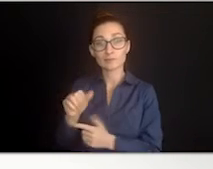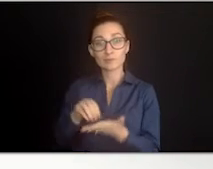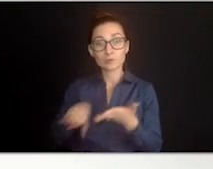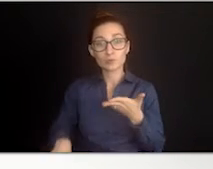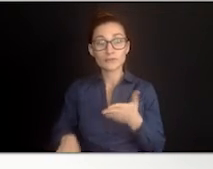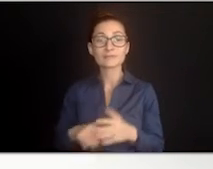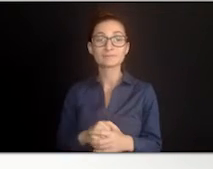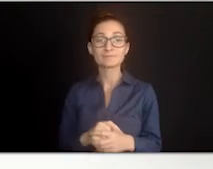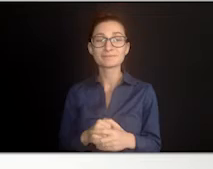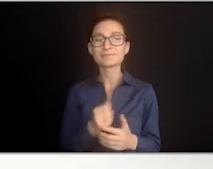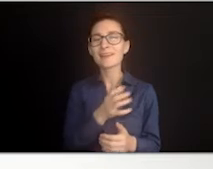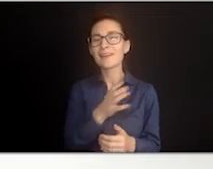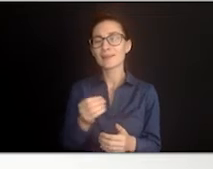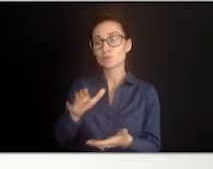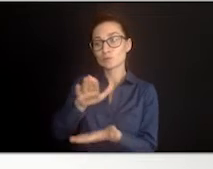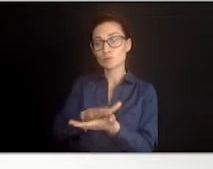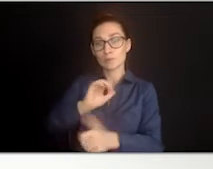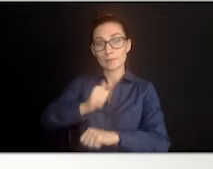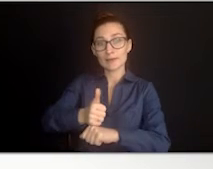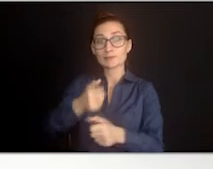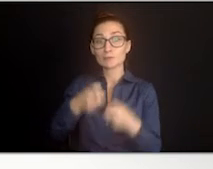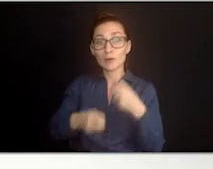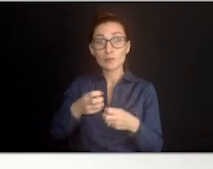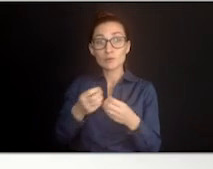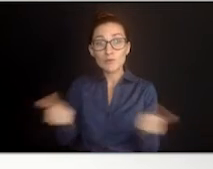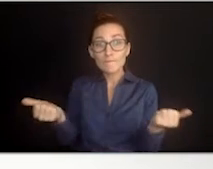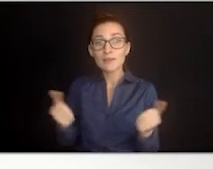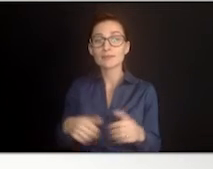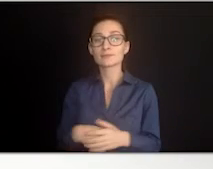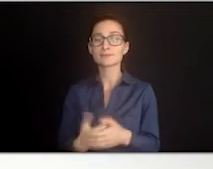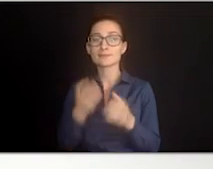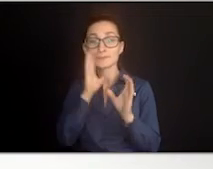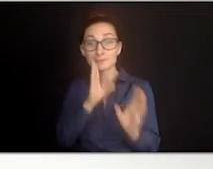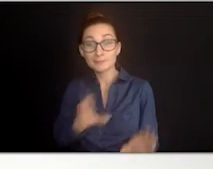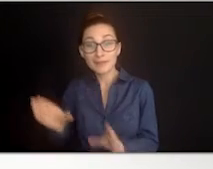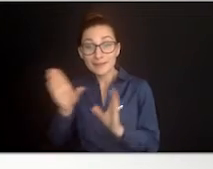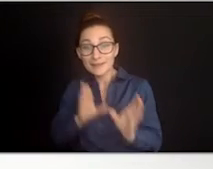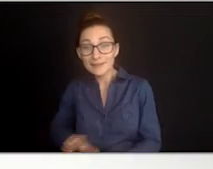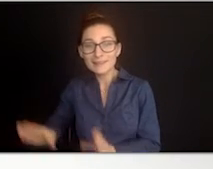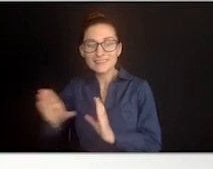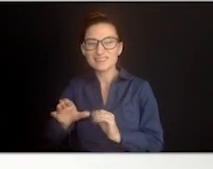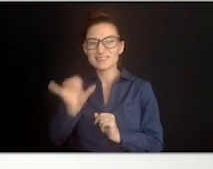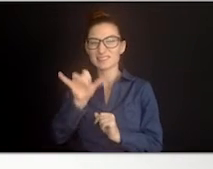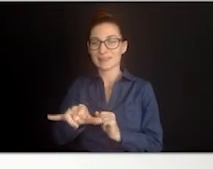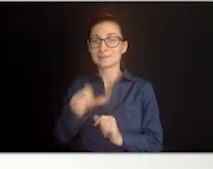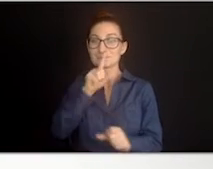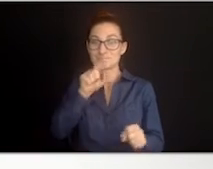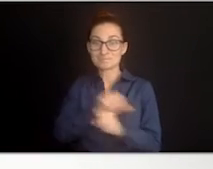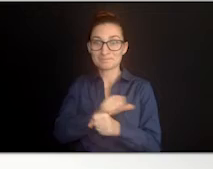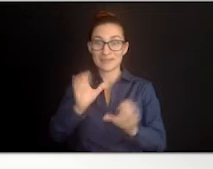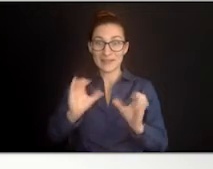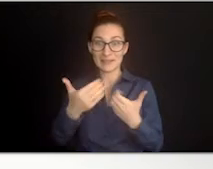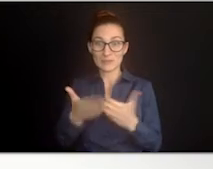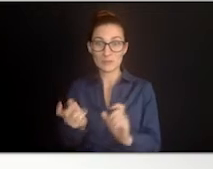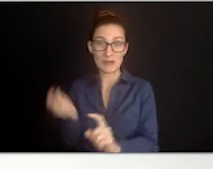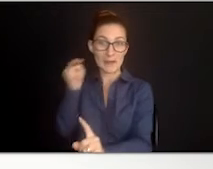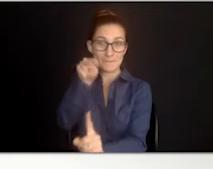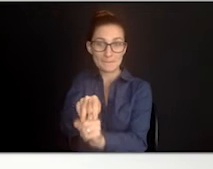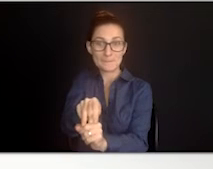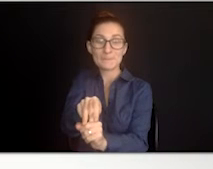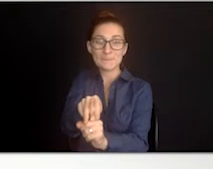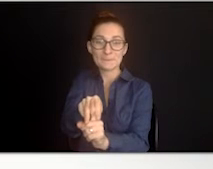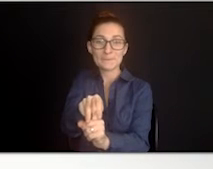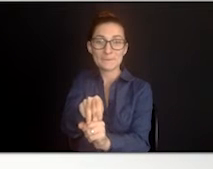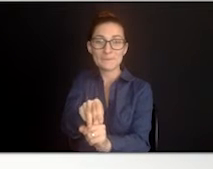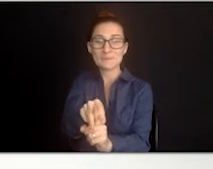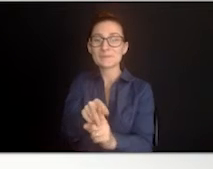and then looking at school-based problem solving and planning, because that's where the classroom actually, the implementation part